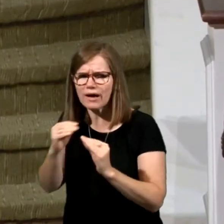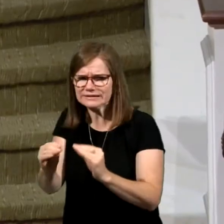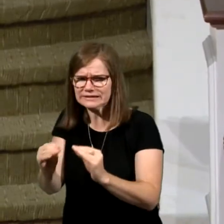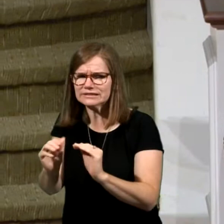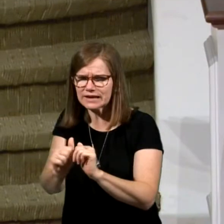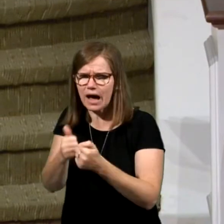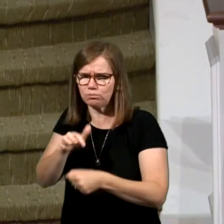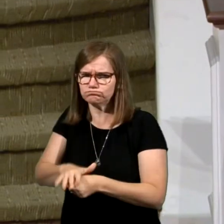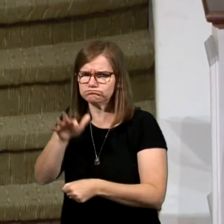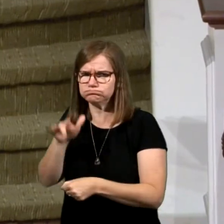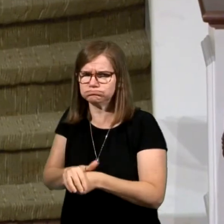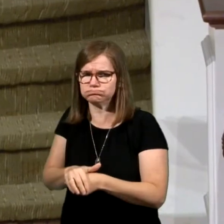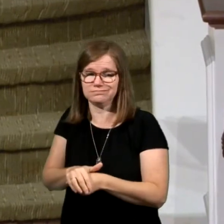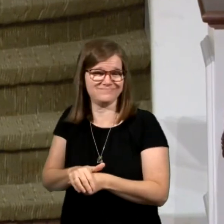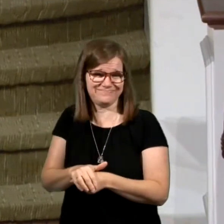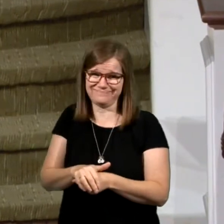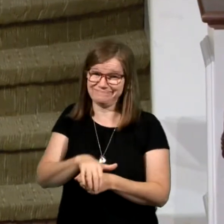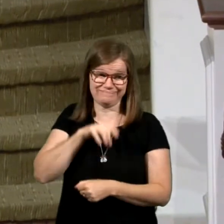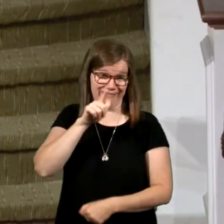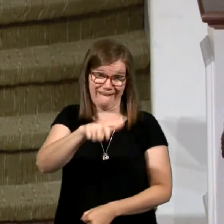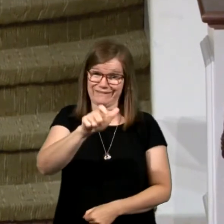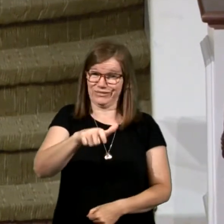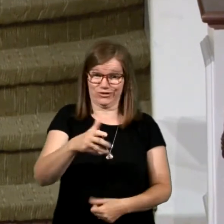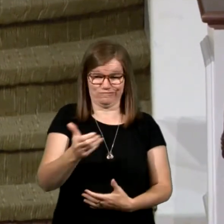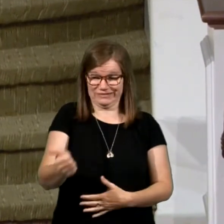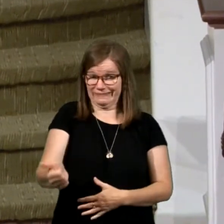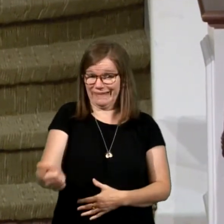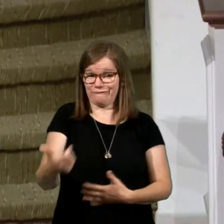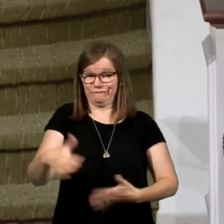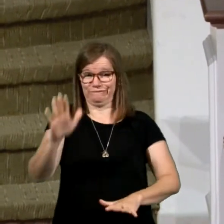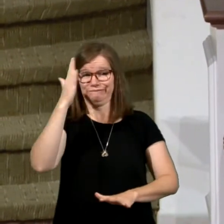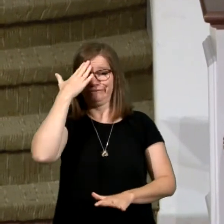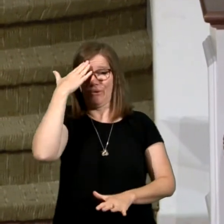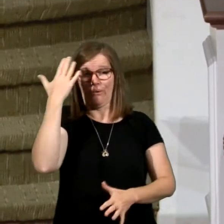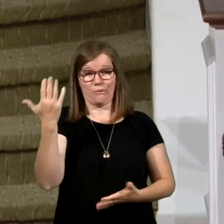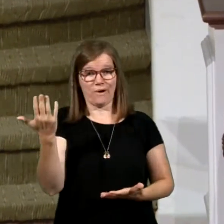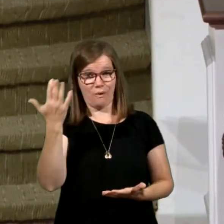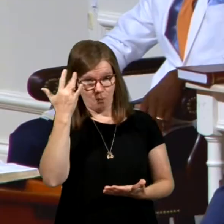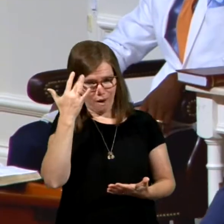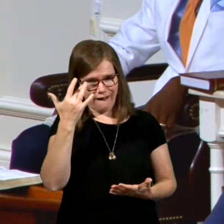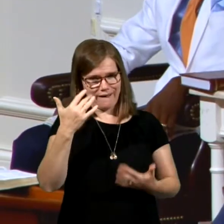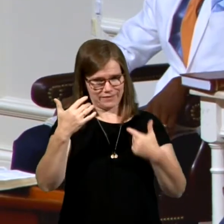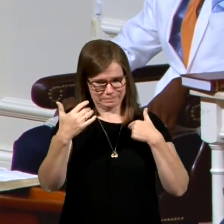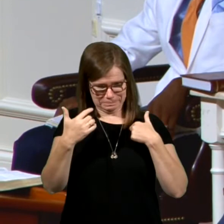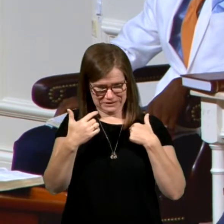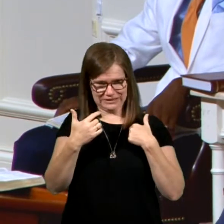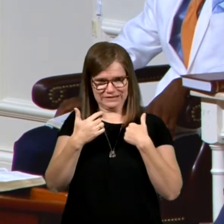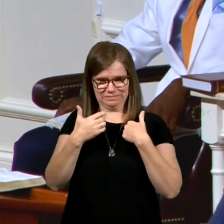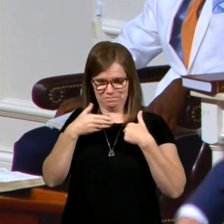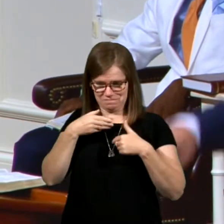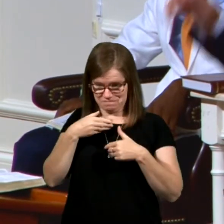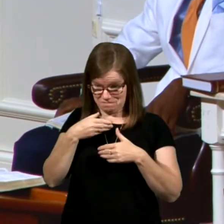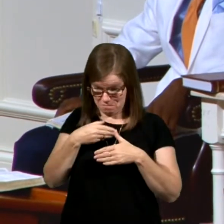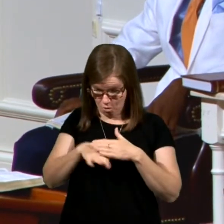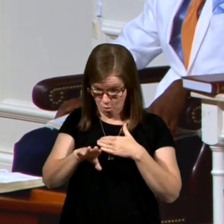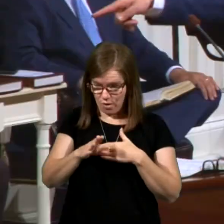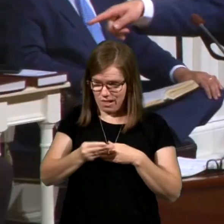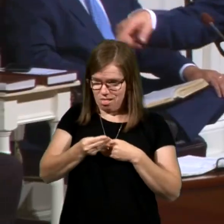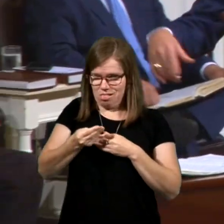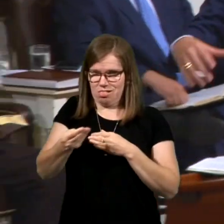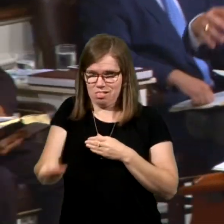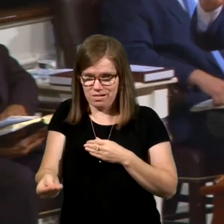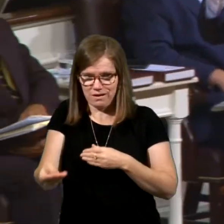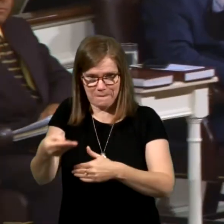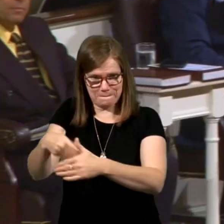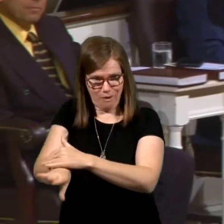lose your temper. No, it comes natural to all my kids. You know why? They have me and them. And I got my dad and